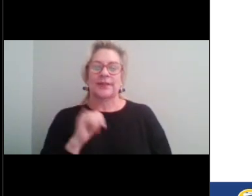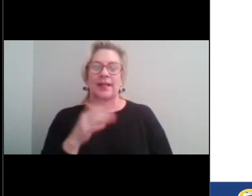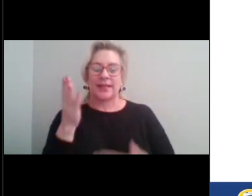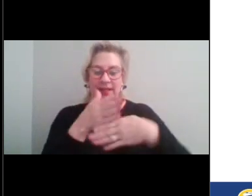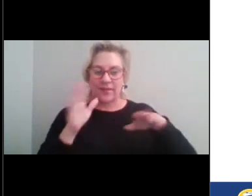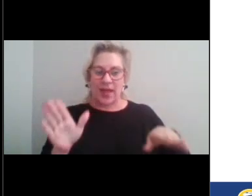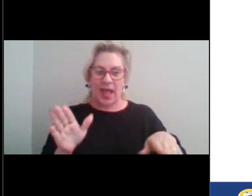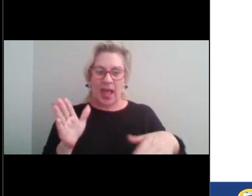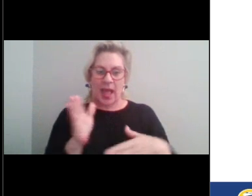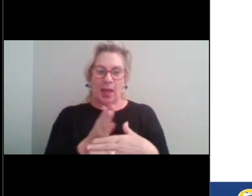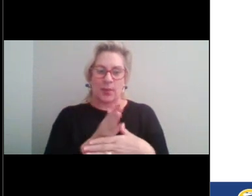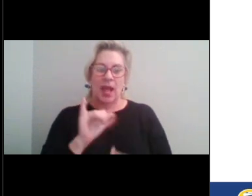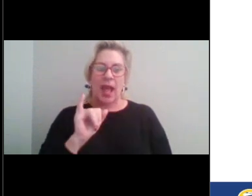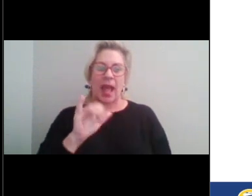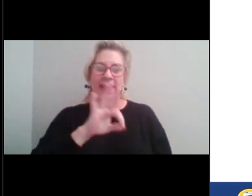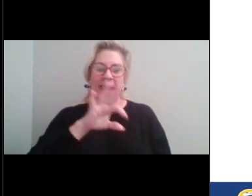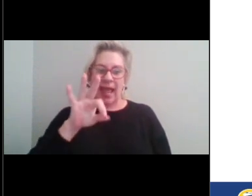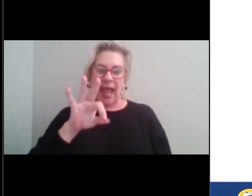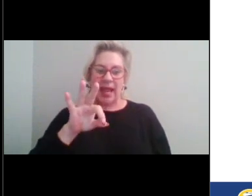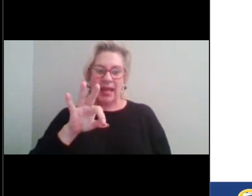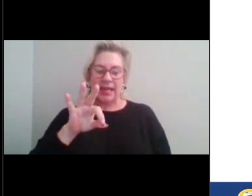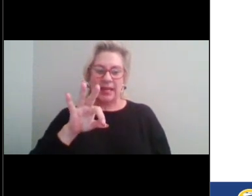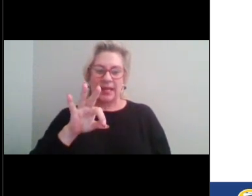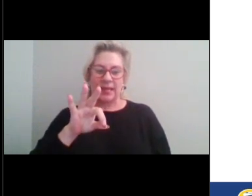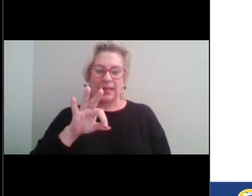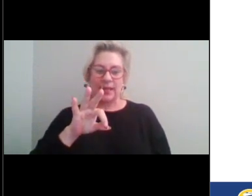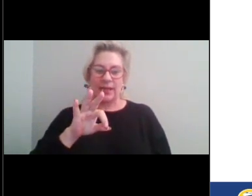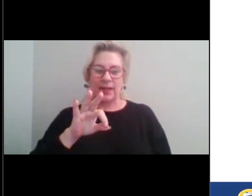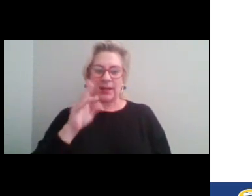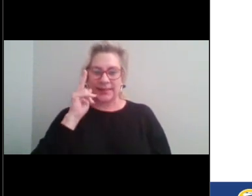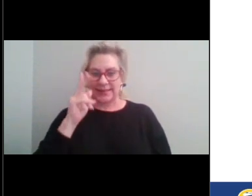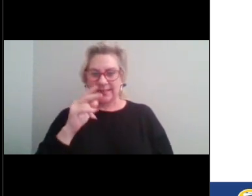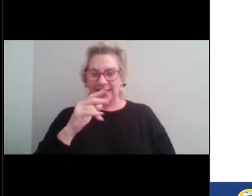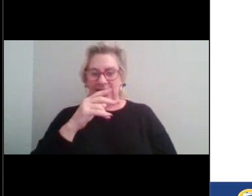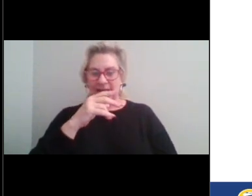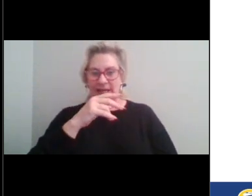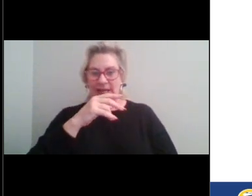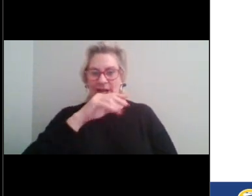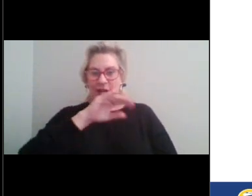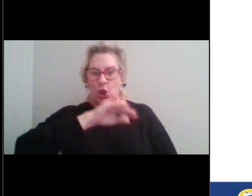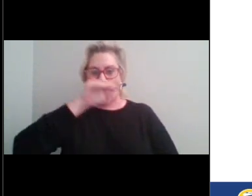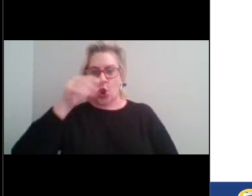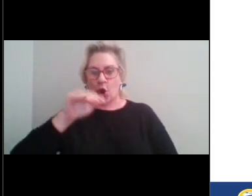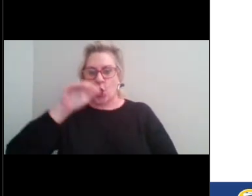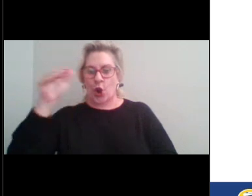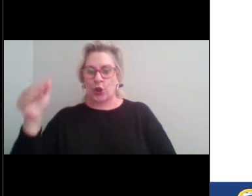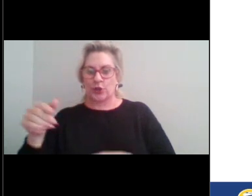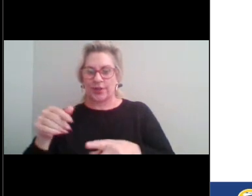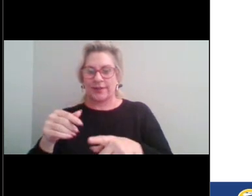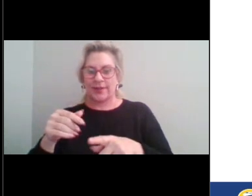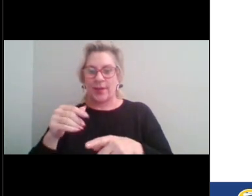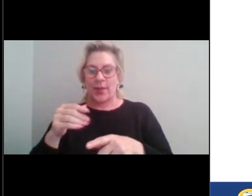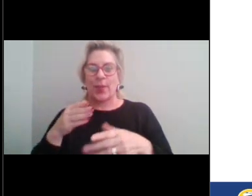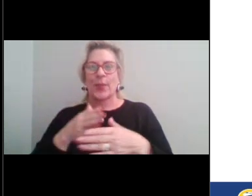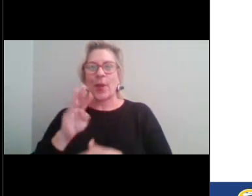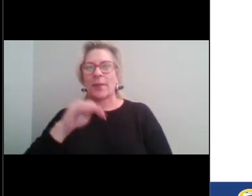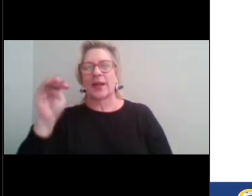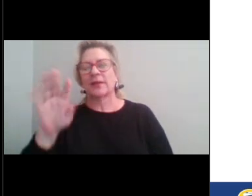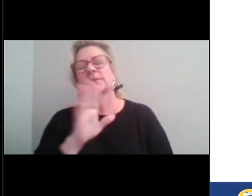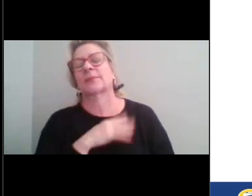crosses I-99 there with those arches. That section is brought to you by McDonald's, and no, just